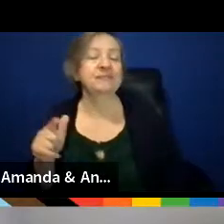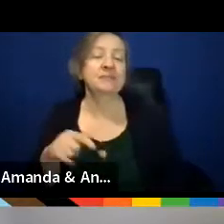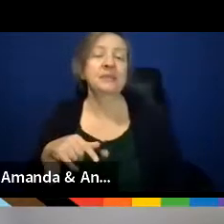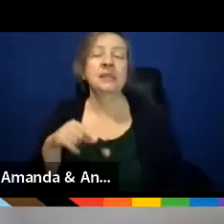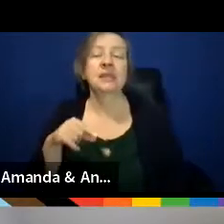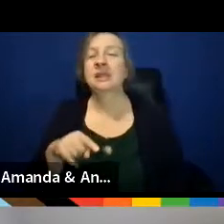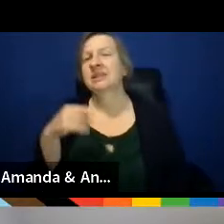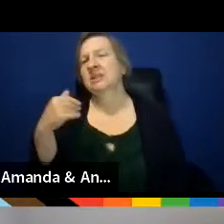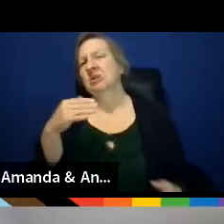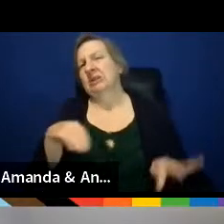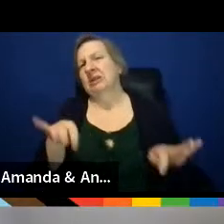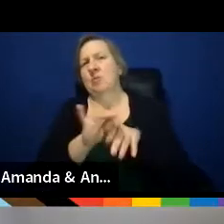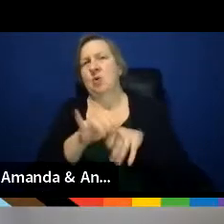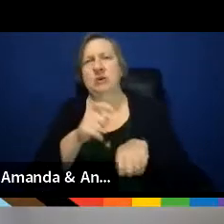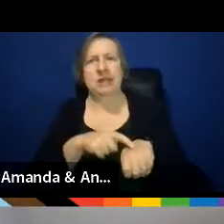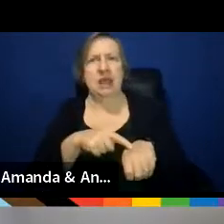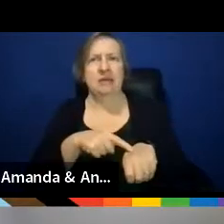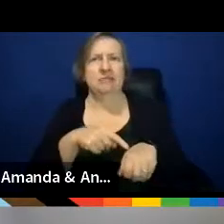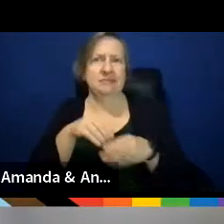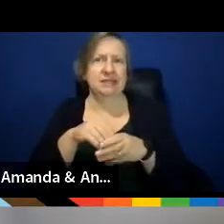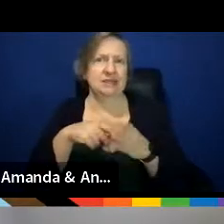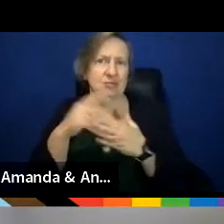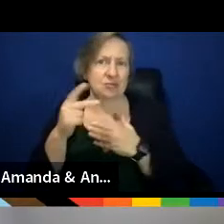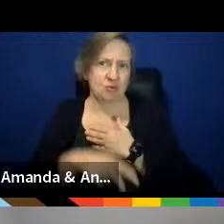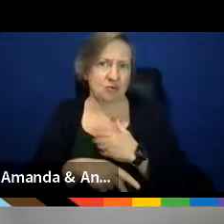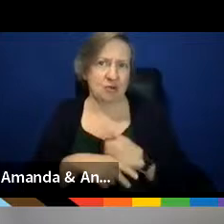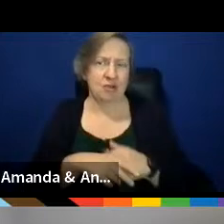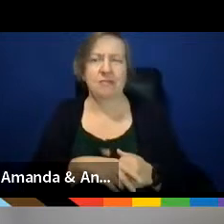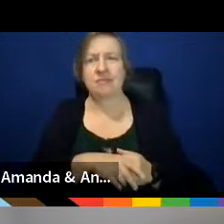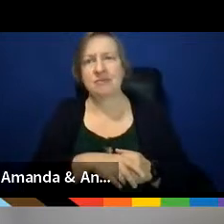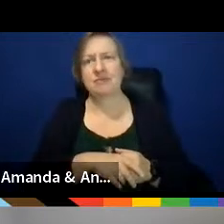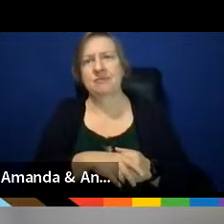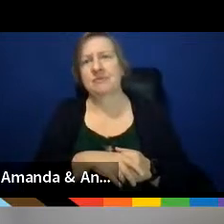very critical time in the program for this,